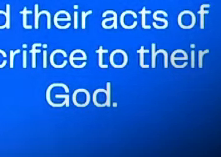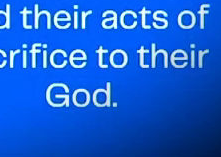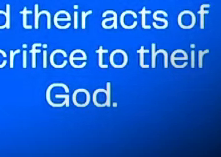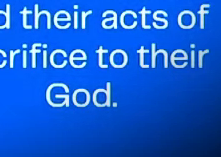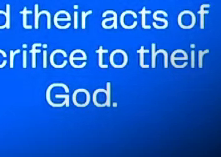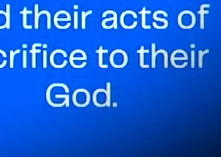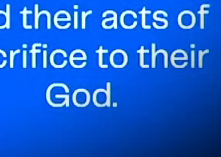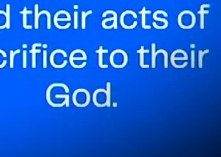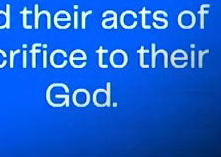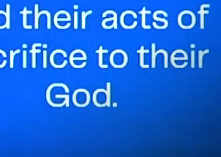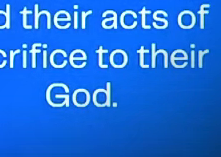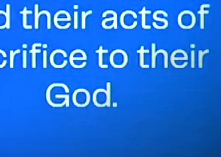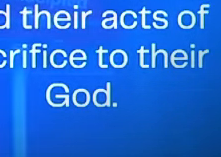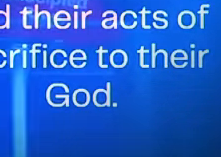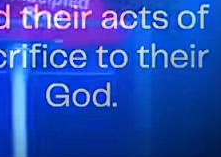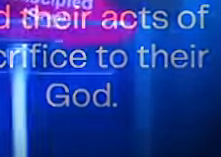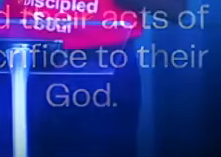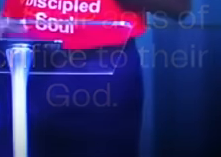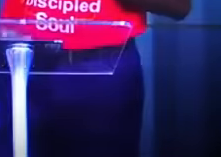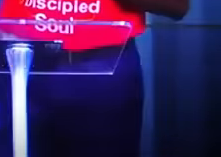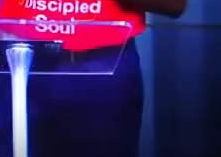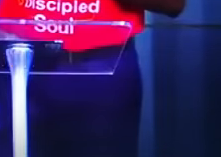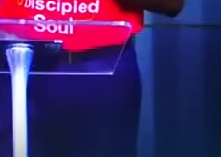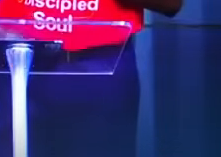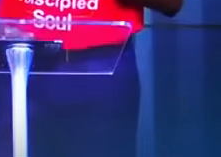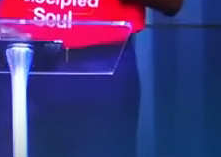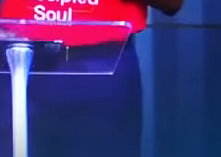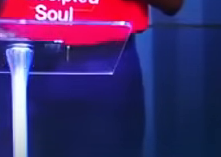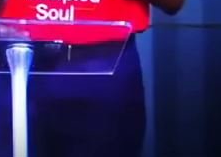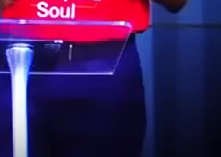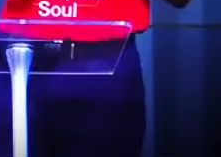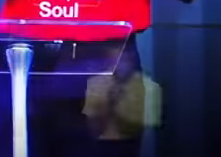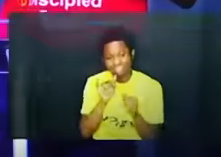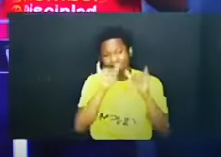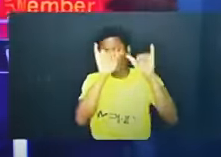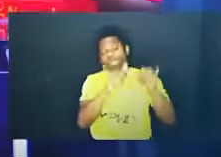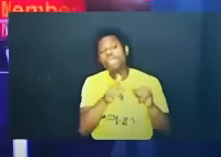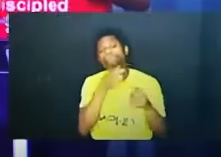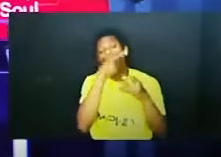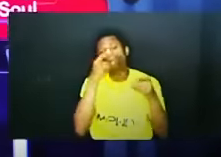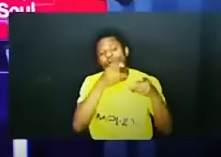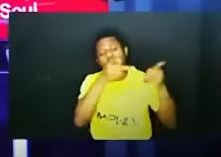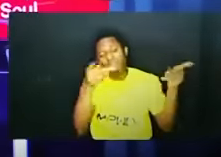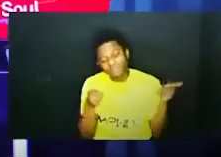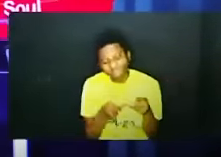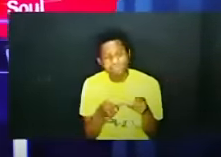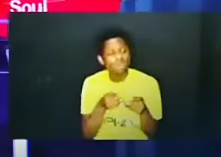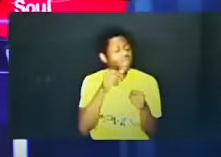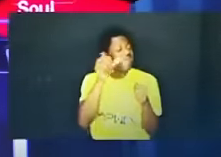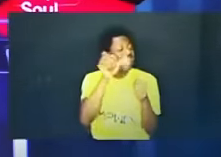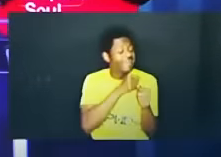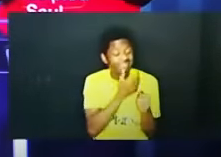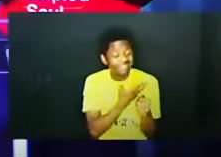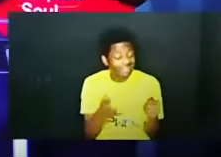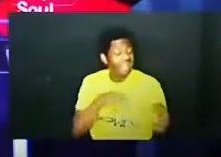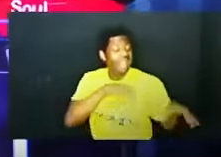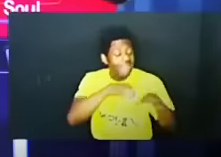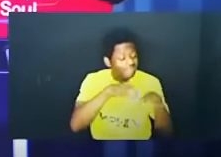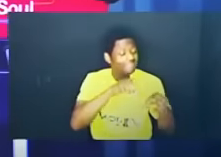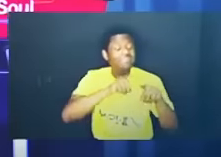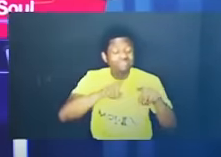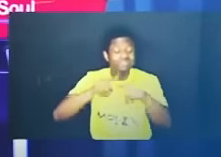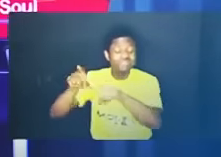and they were on the wilderness, na wo was re no so no, all that they were doing, na no wo ye nyina, it could be an expression of